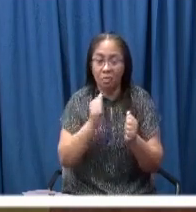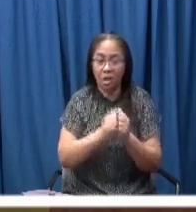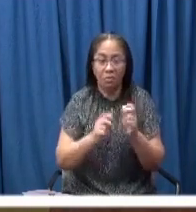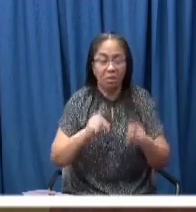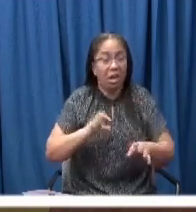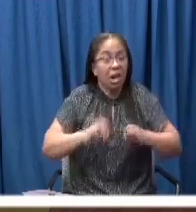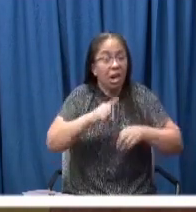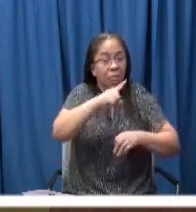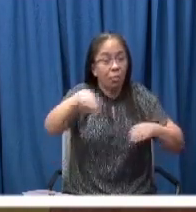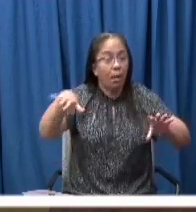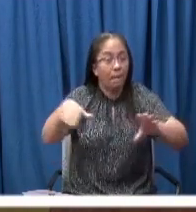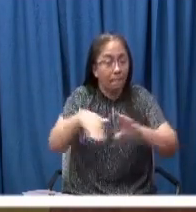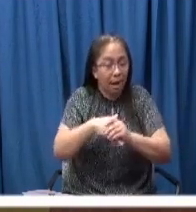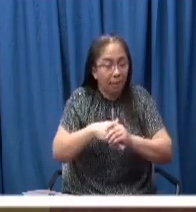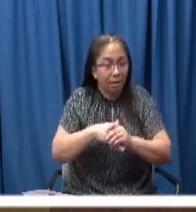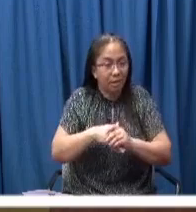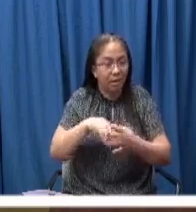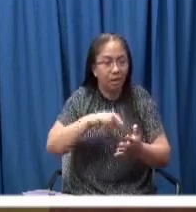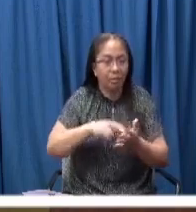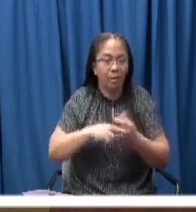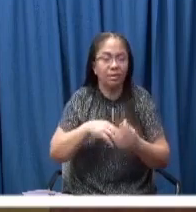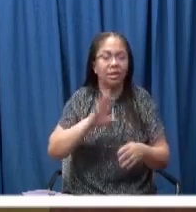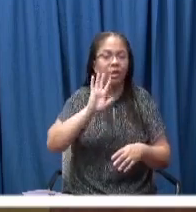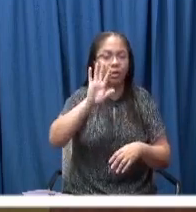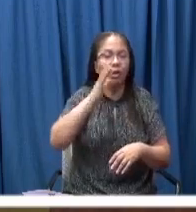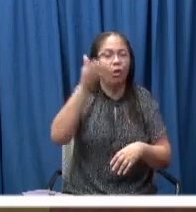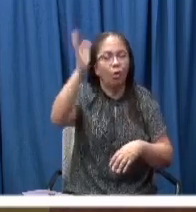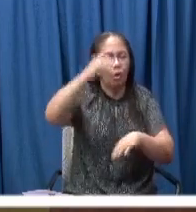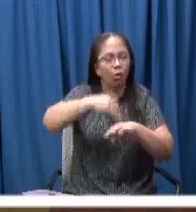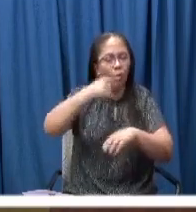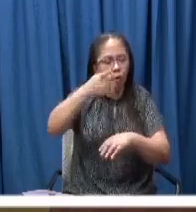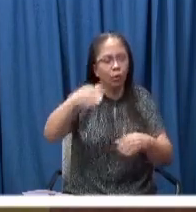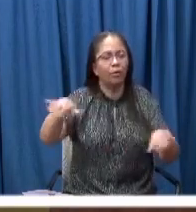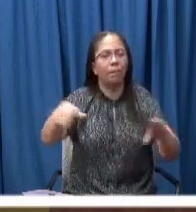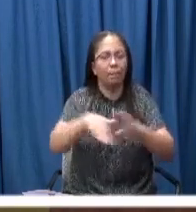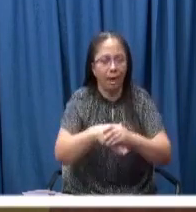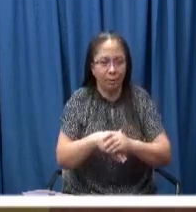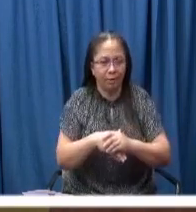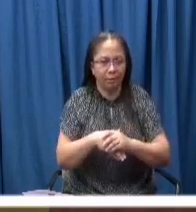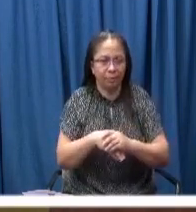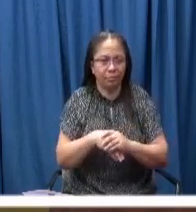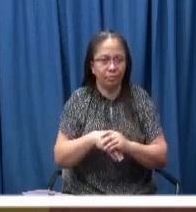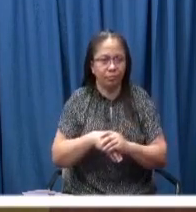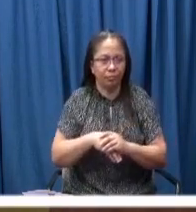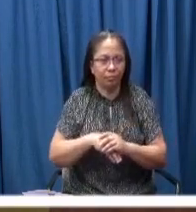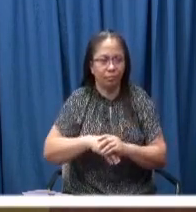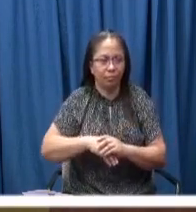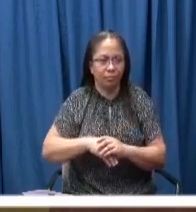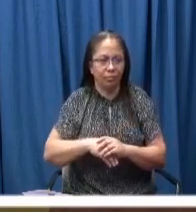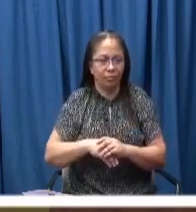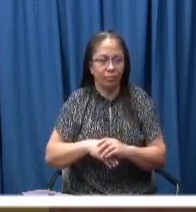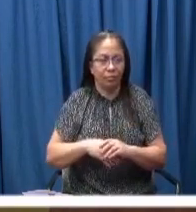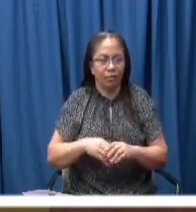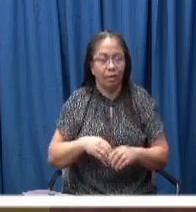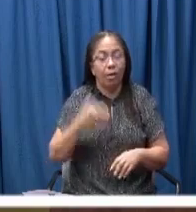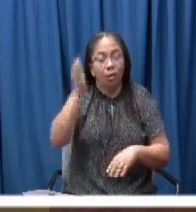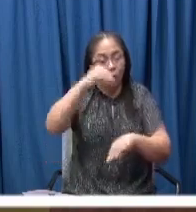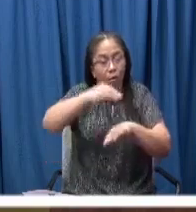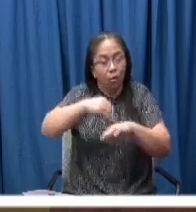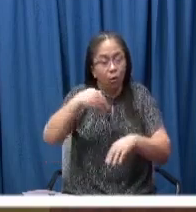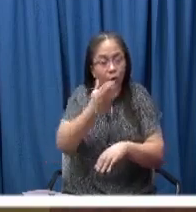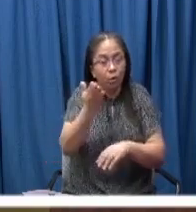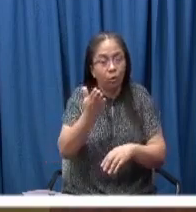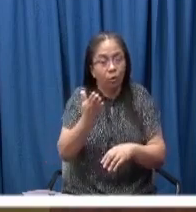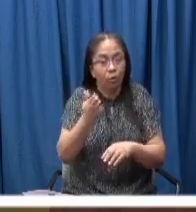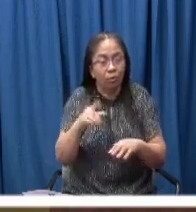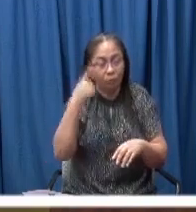you're married, that's your vocation. And you're called to your spouse in a way of love that is laying